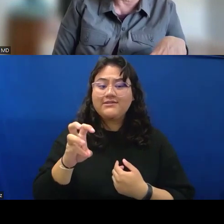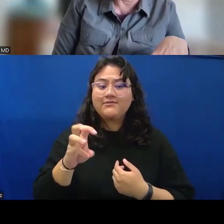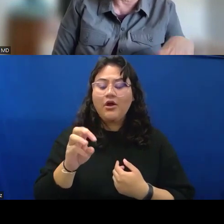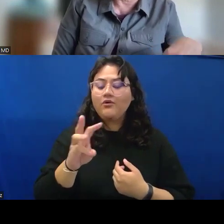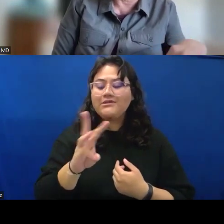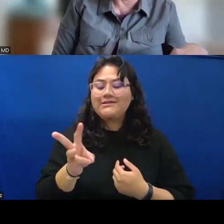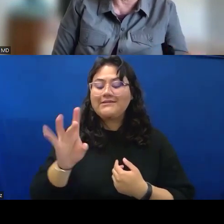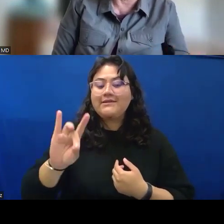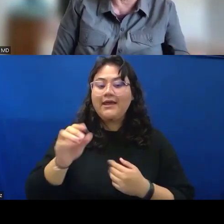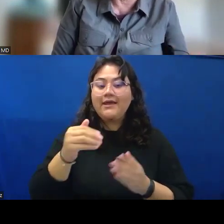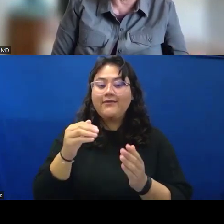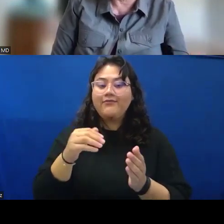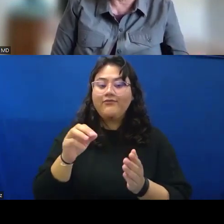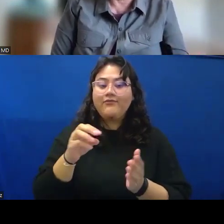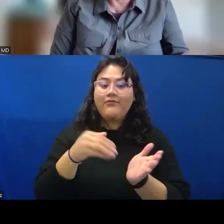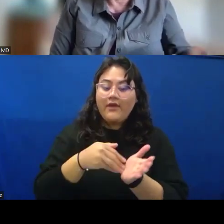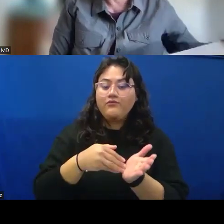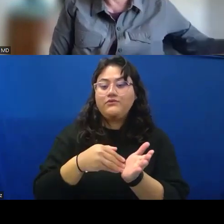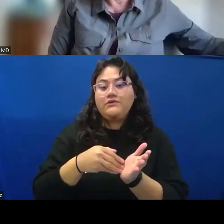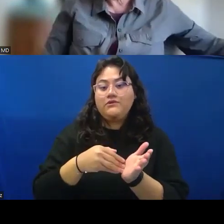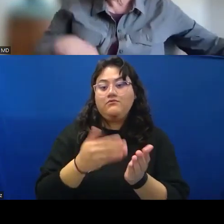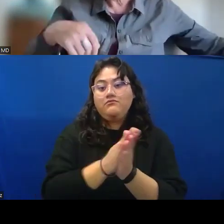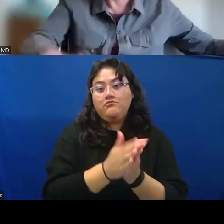AAP policy statements are published.